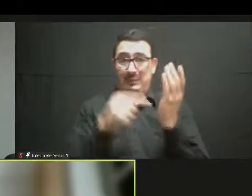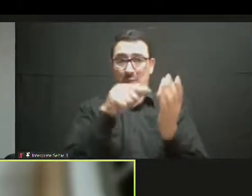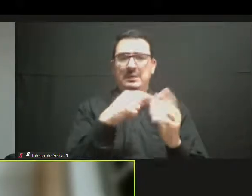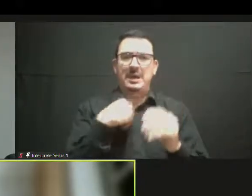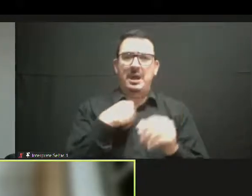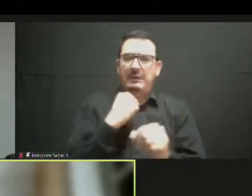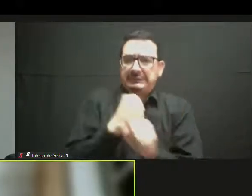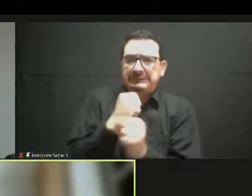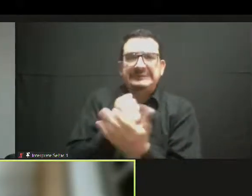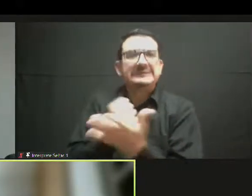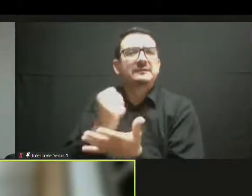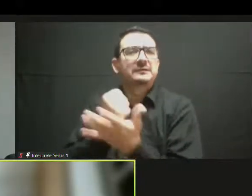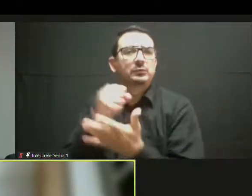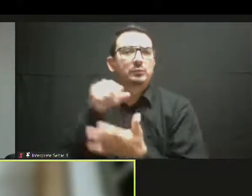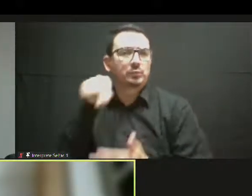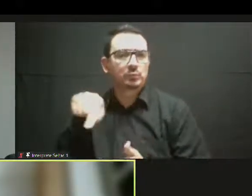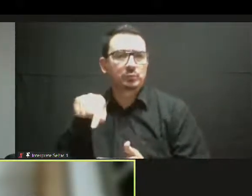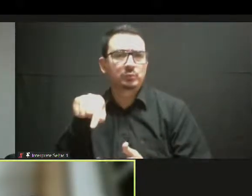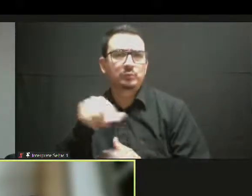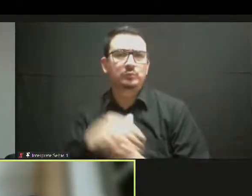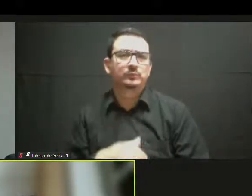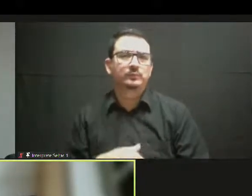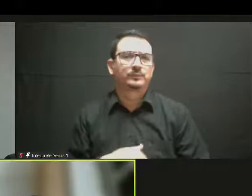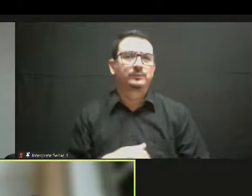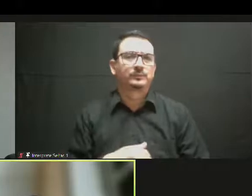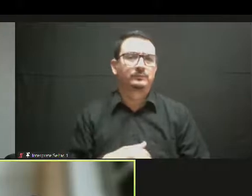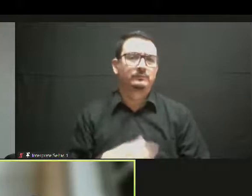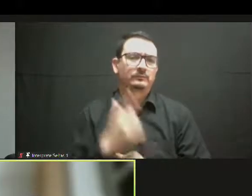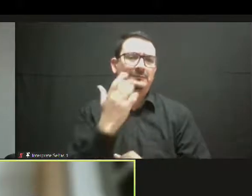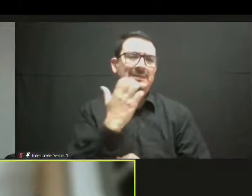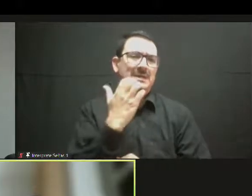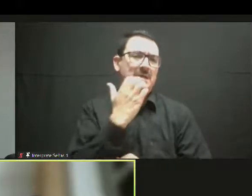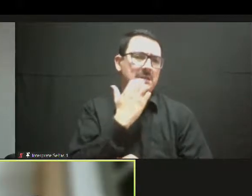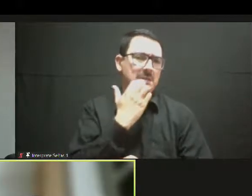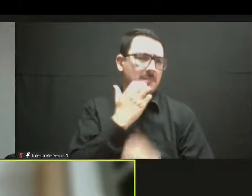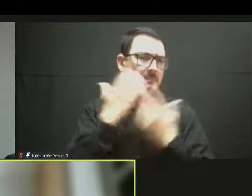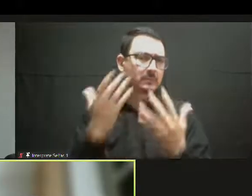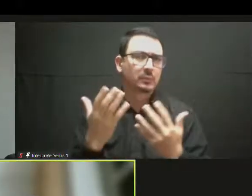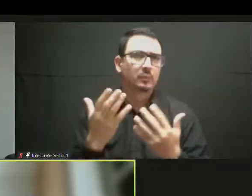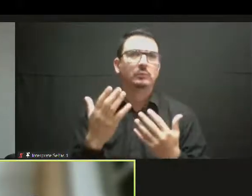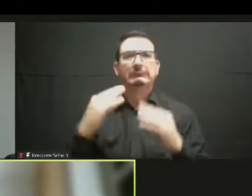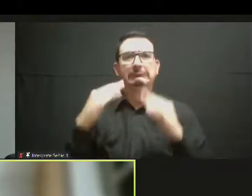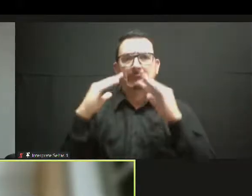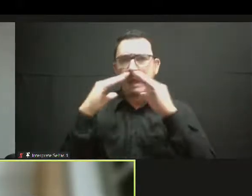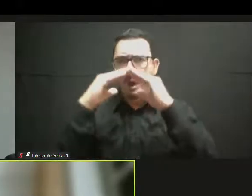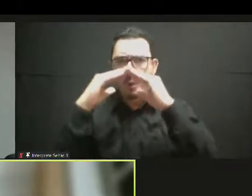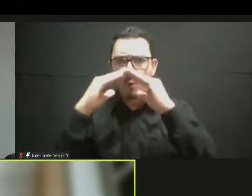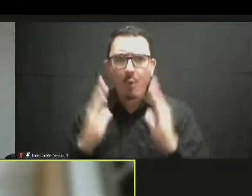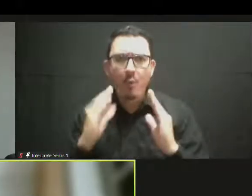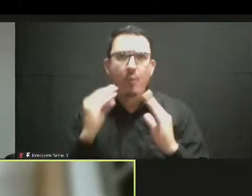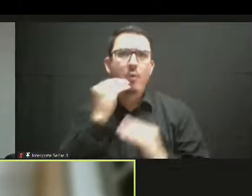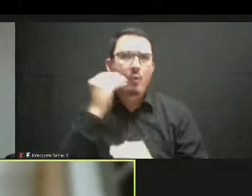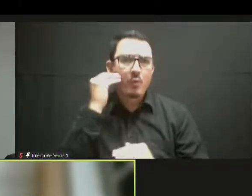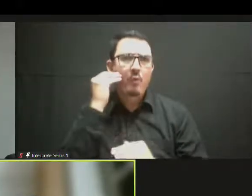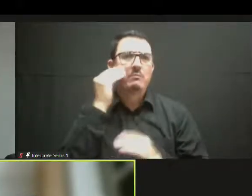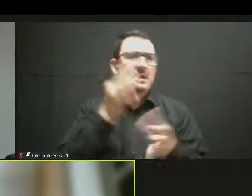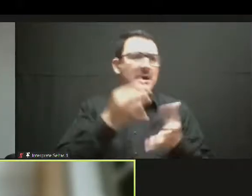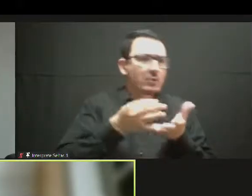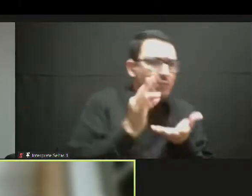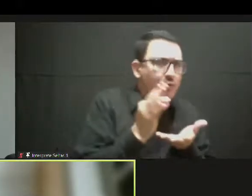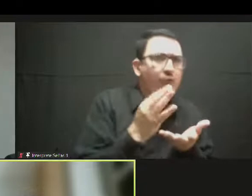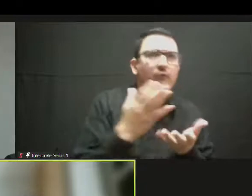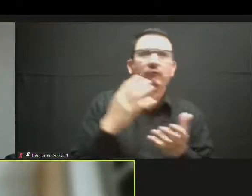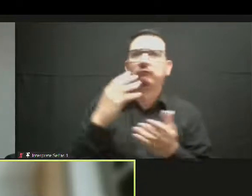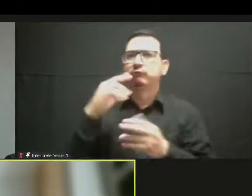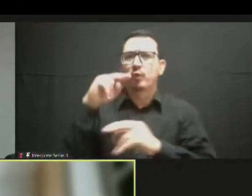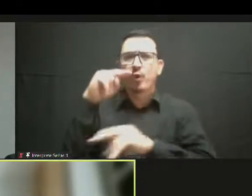you know, maintenance, hardware, and so on. So, and there's a lot of evidence out there, at least for the Asian economies. I'm more familiar with